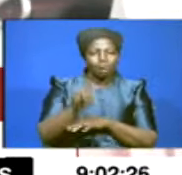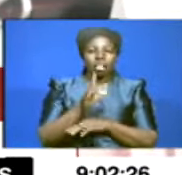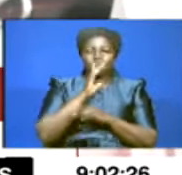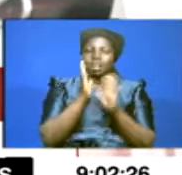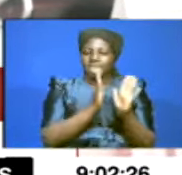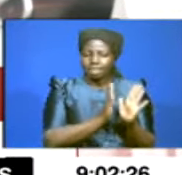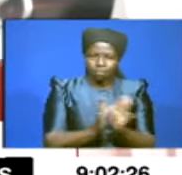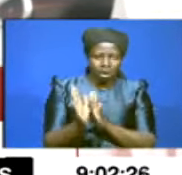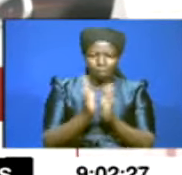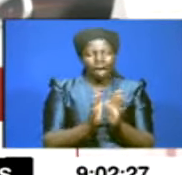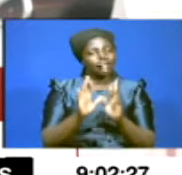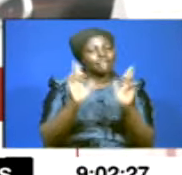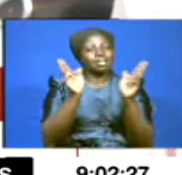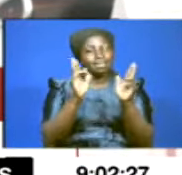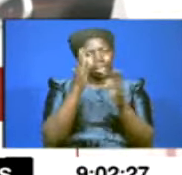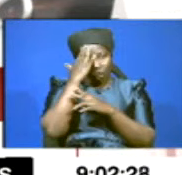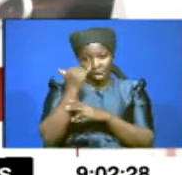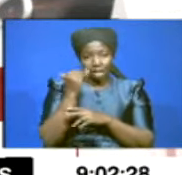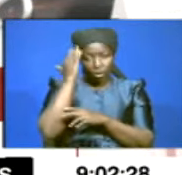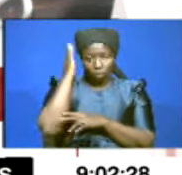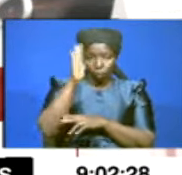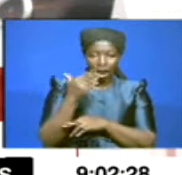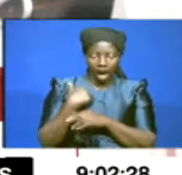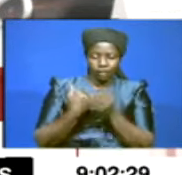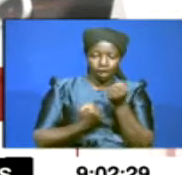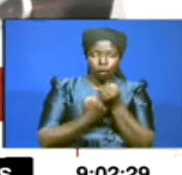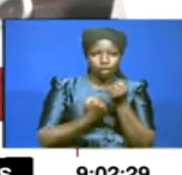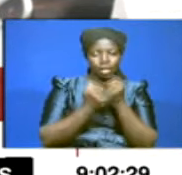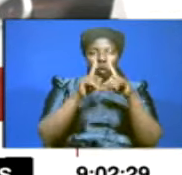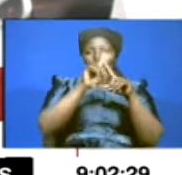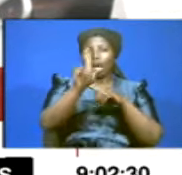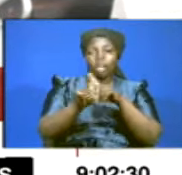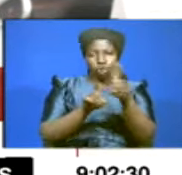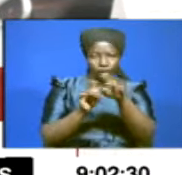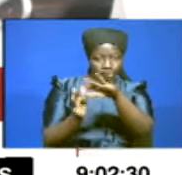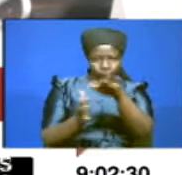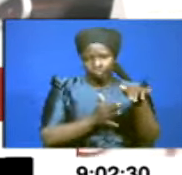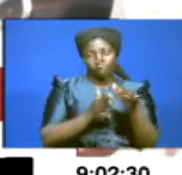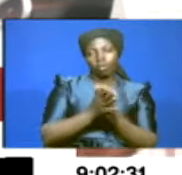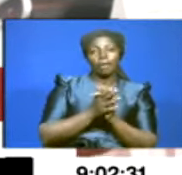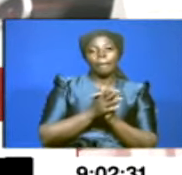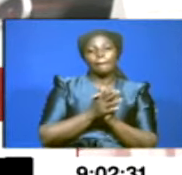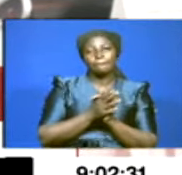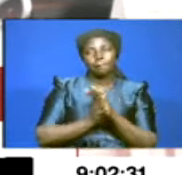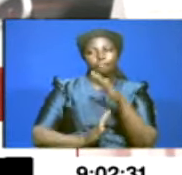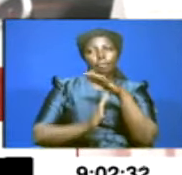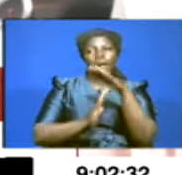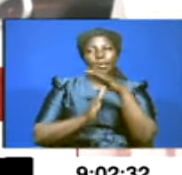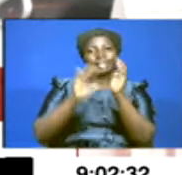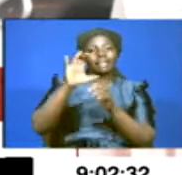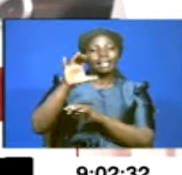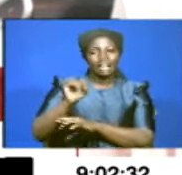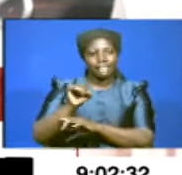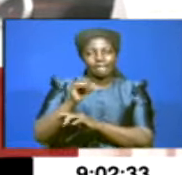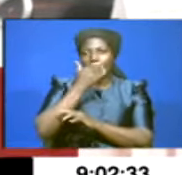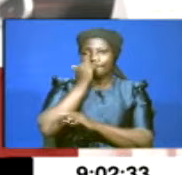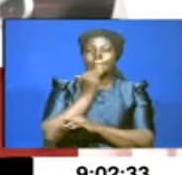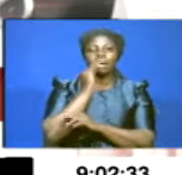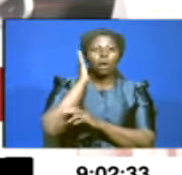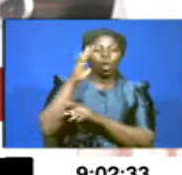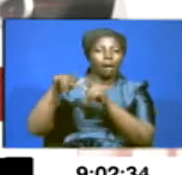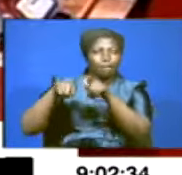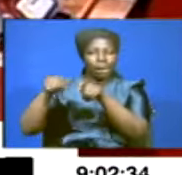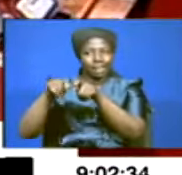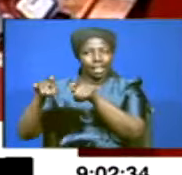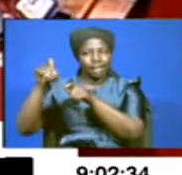questions. Prime Cabinet Secretary Musalia Mudavadi will not only be managing the relations between the executive and the legislature, but will